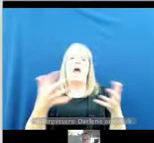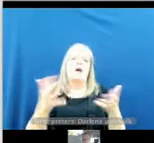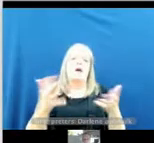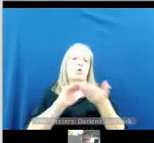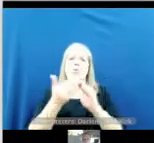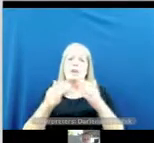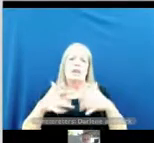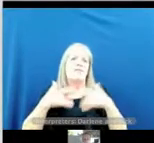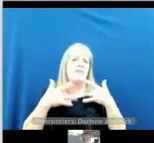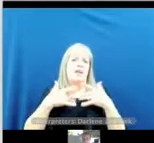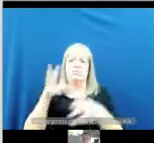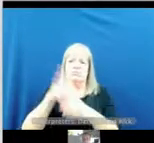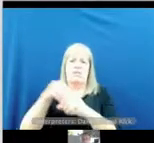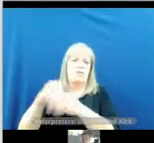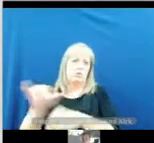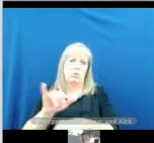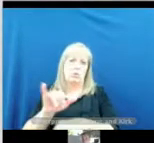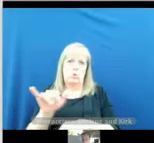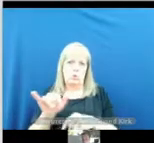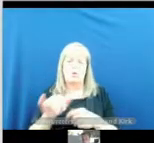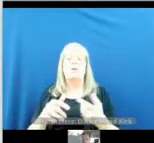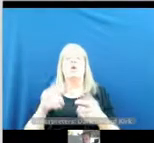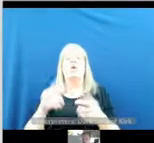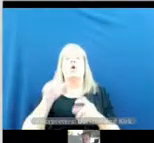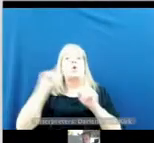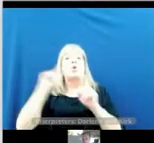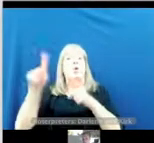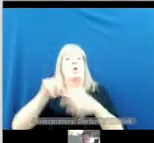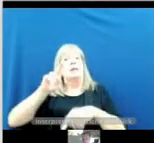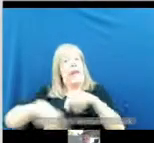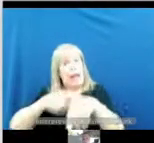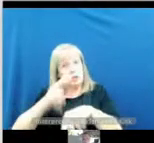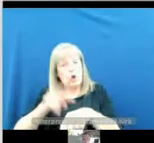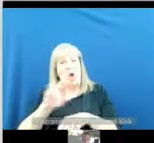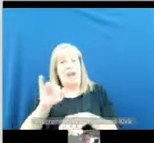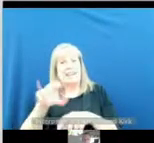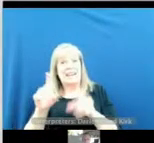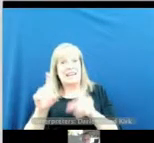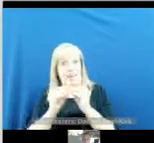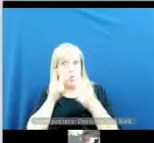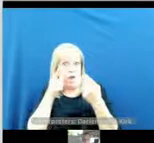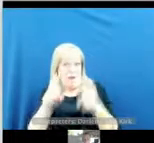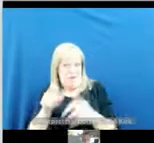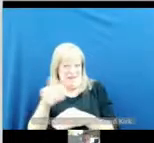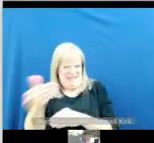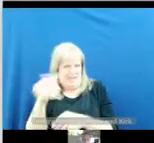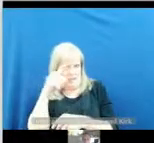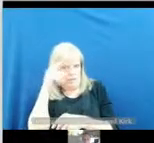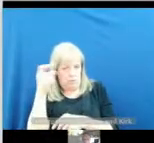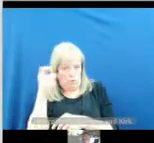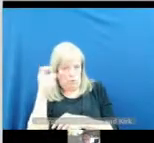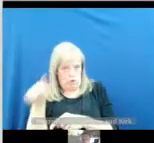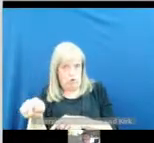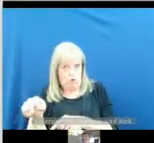too. Always at the national conference, we have our national conference coming up next summer.